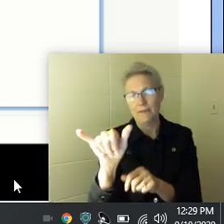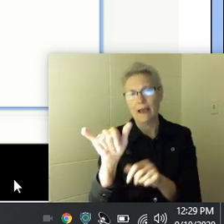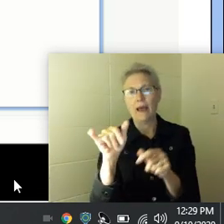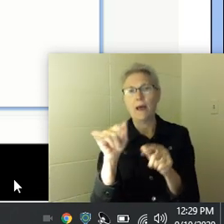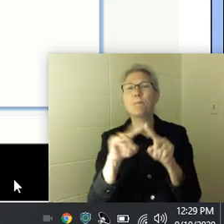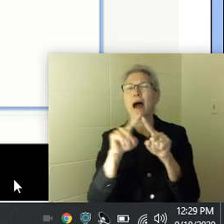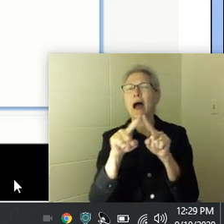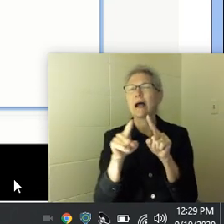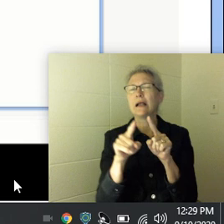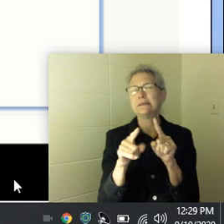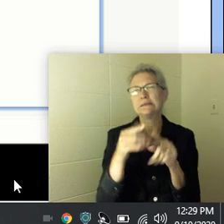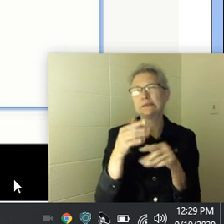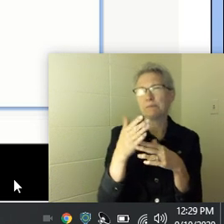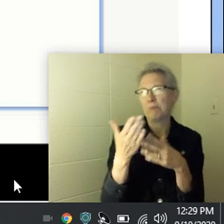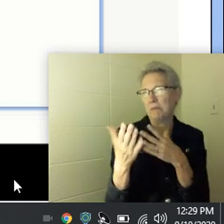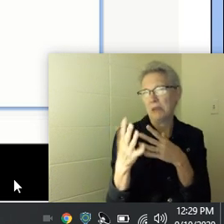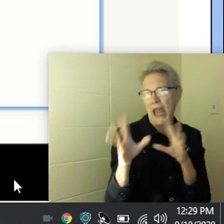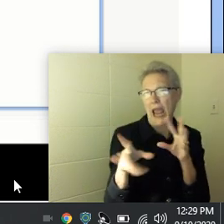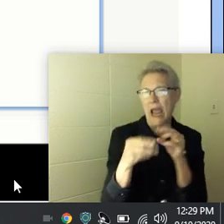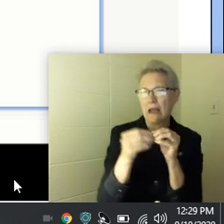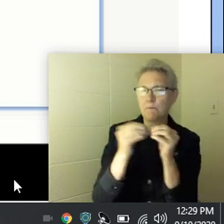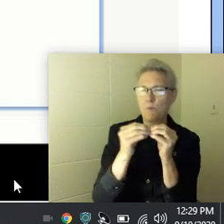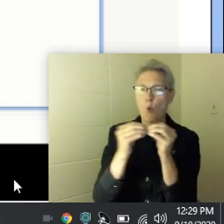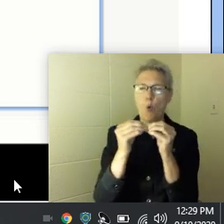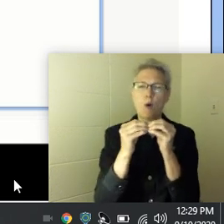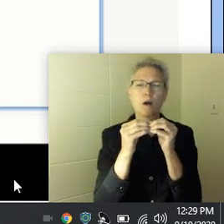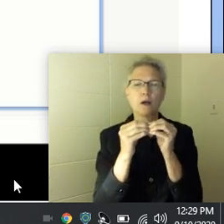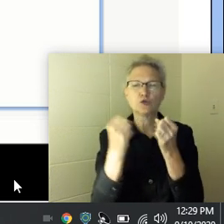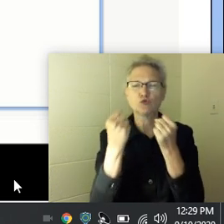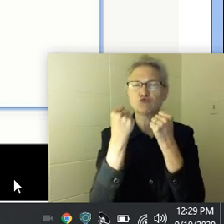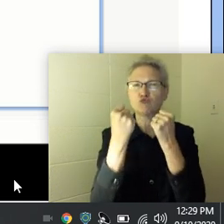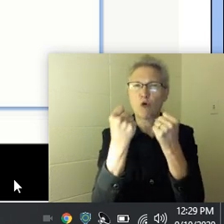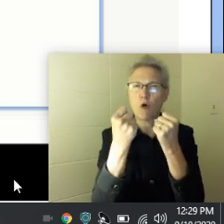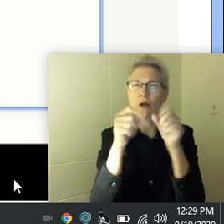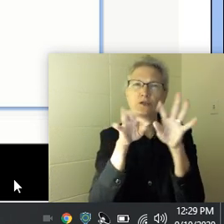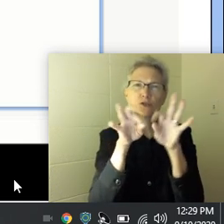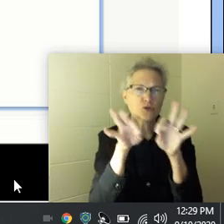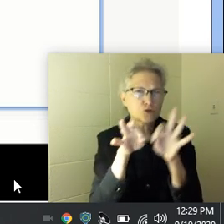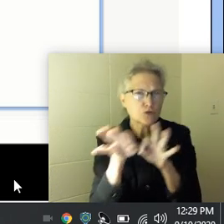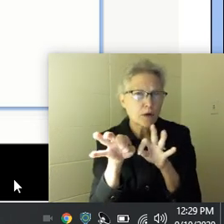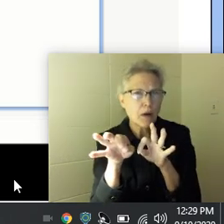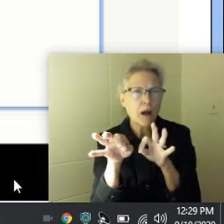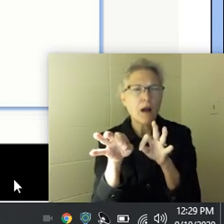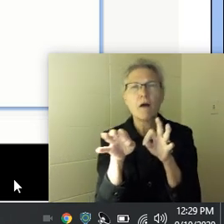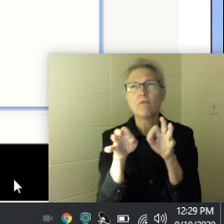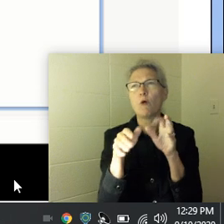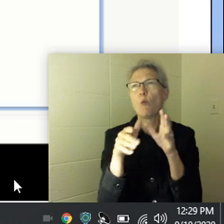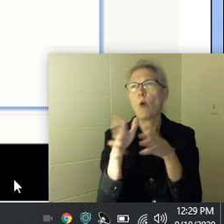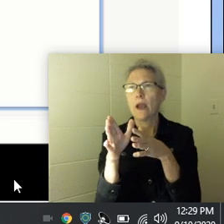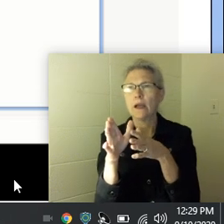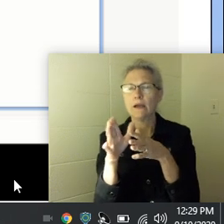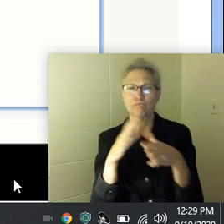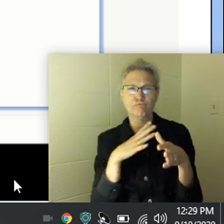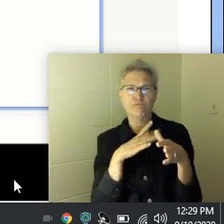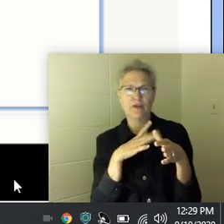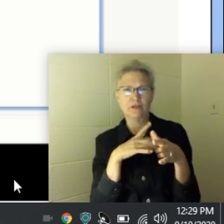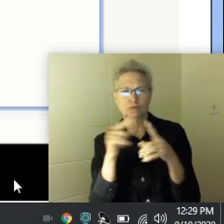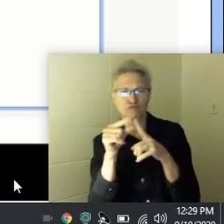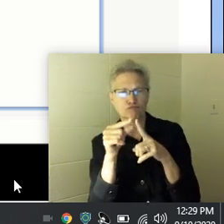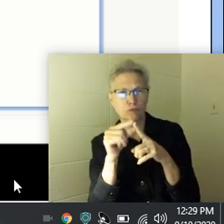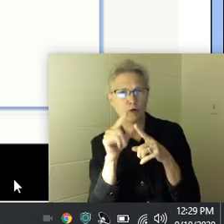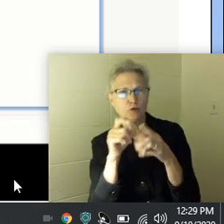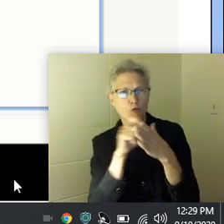but just kind of, add more of a stronger, powerful way to incorporate them in your